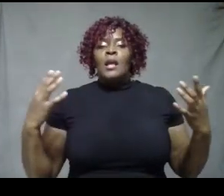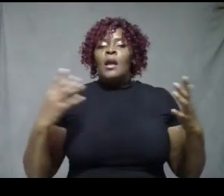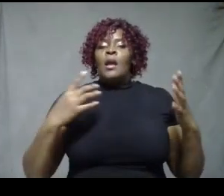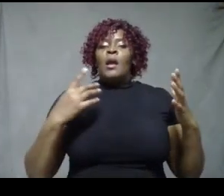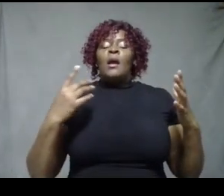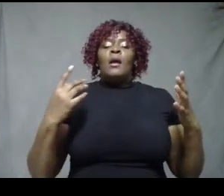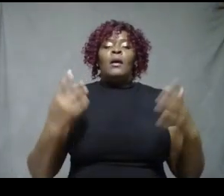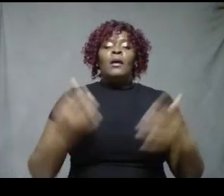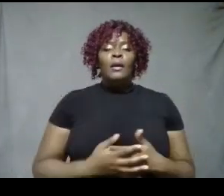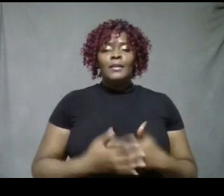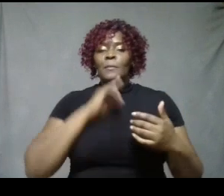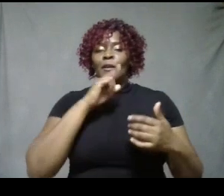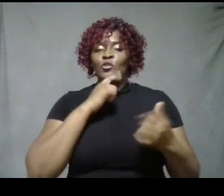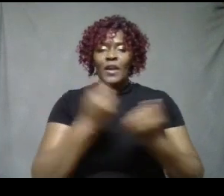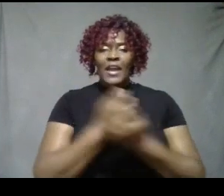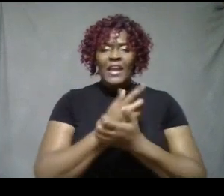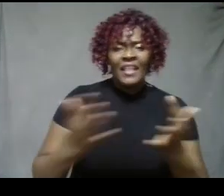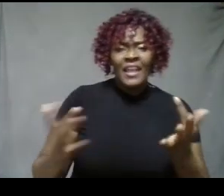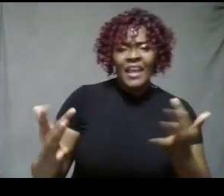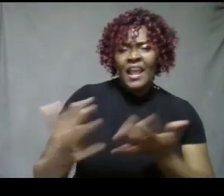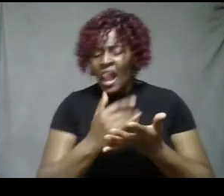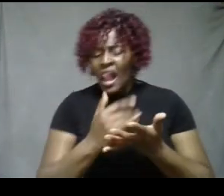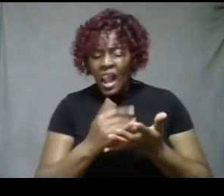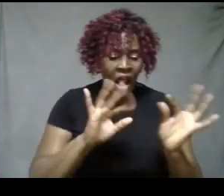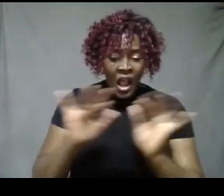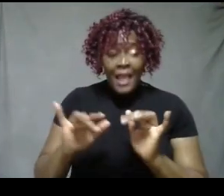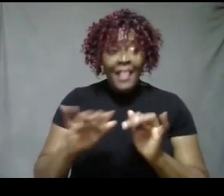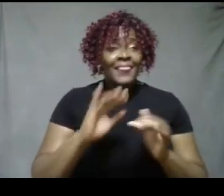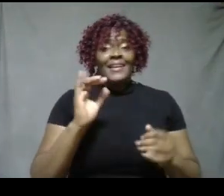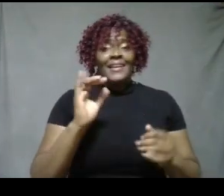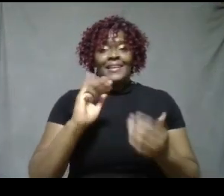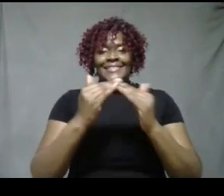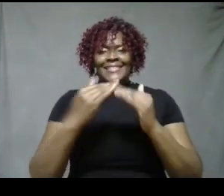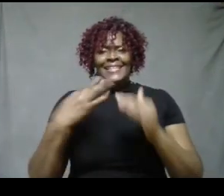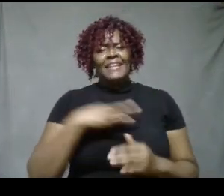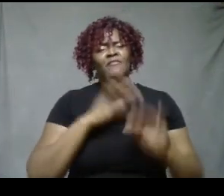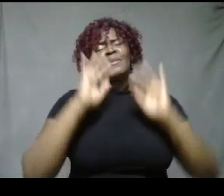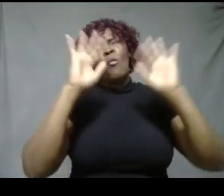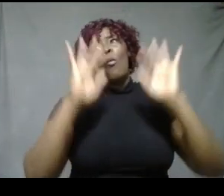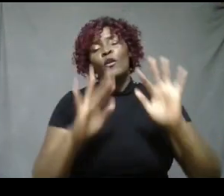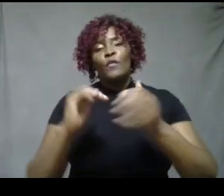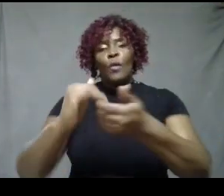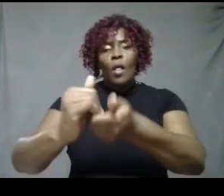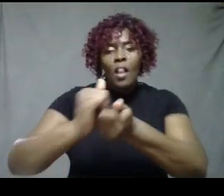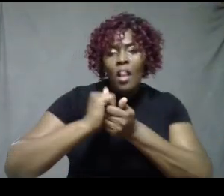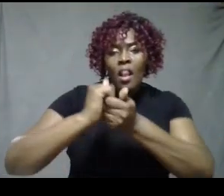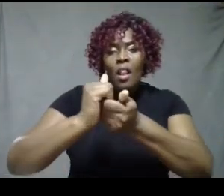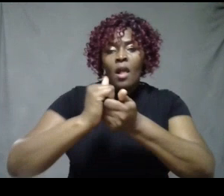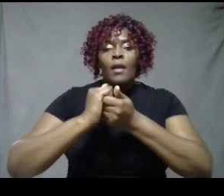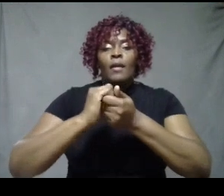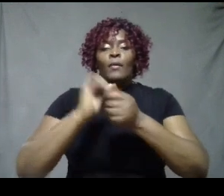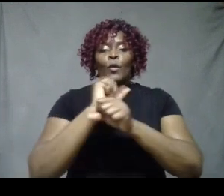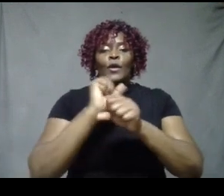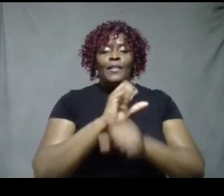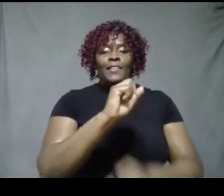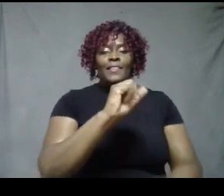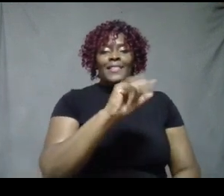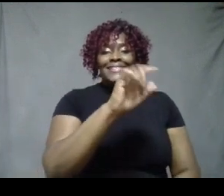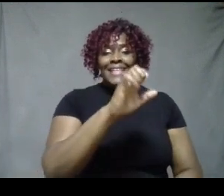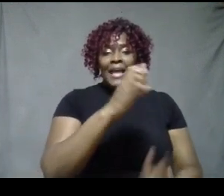items. City staff's been terrific to work with in terms of working with our team to get this site plan in as good a shape